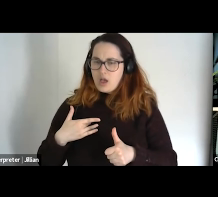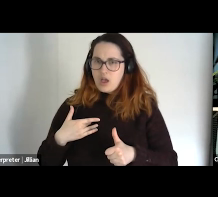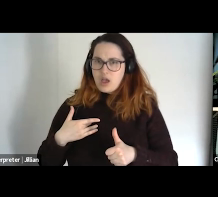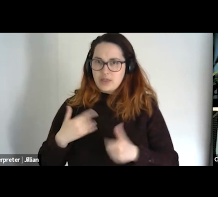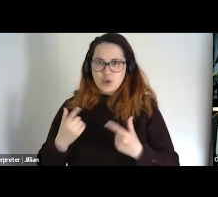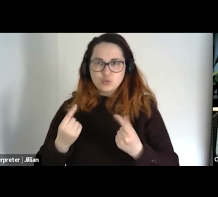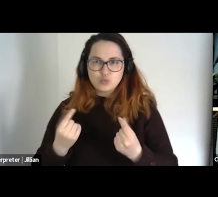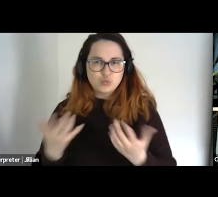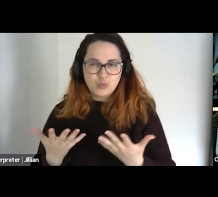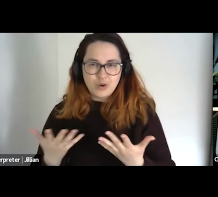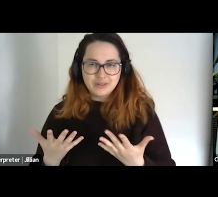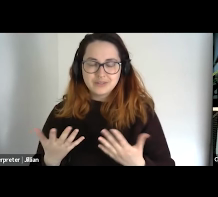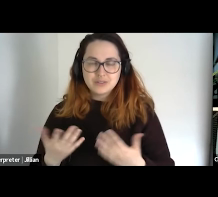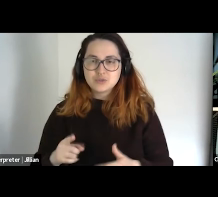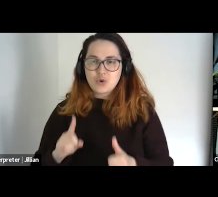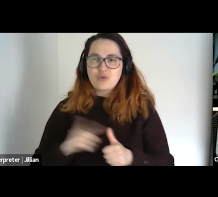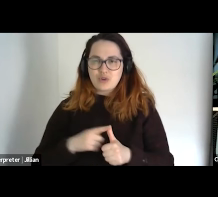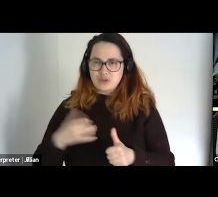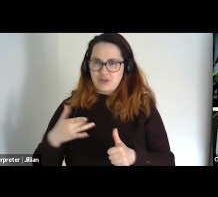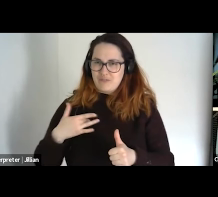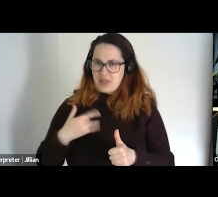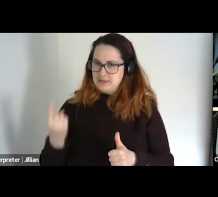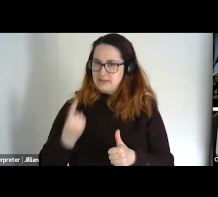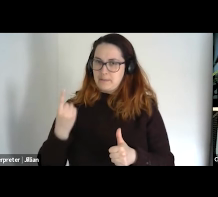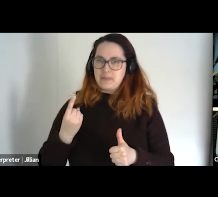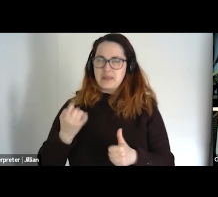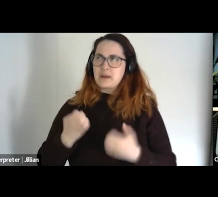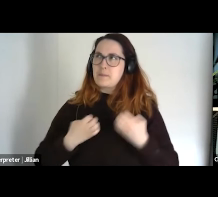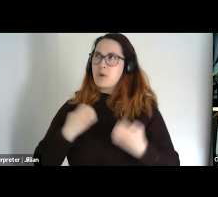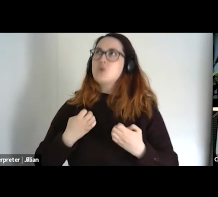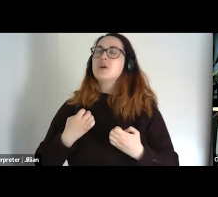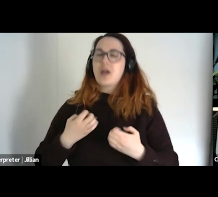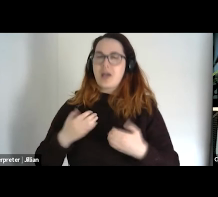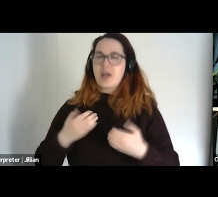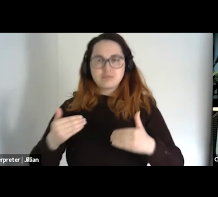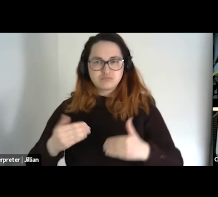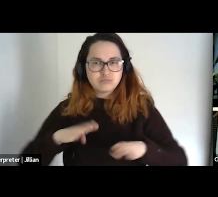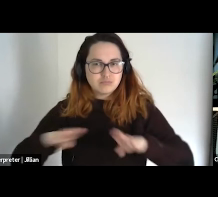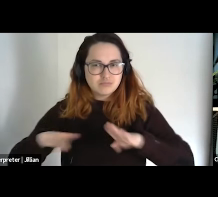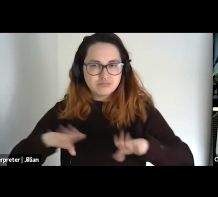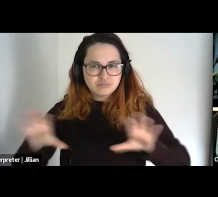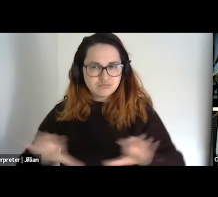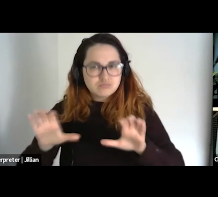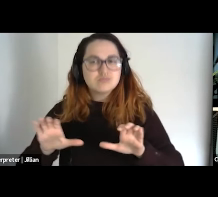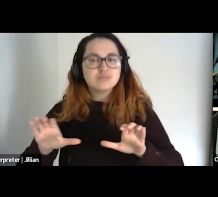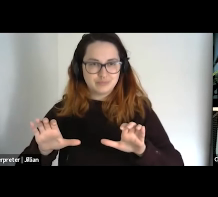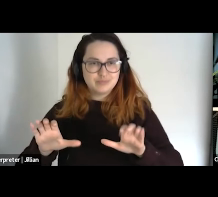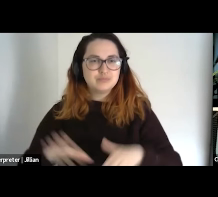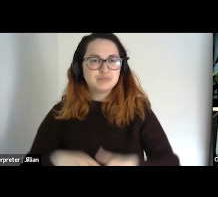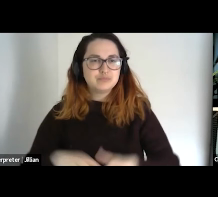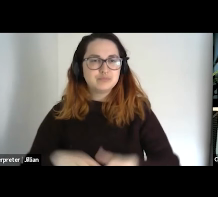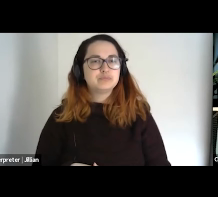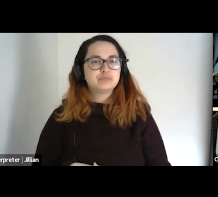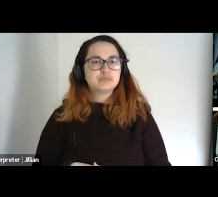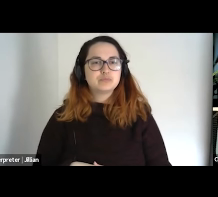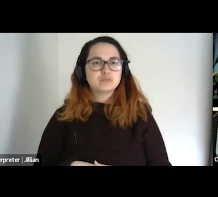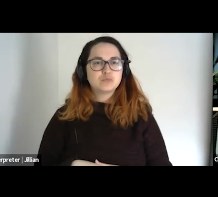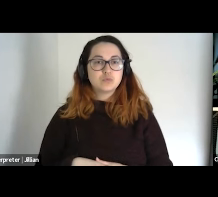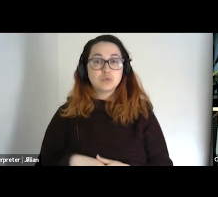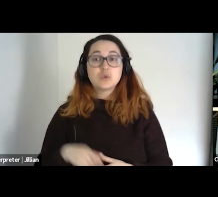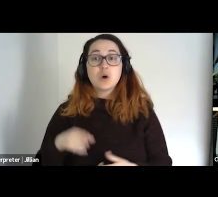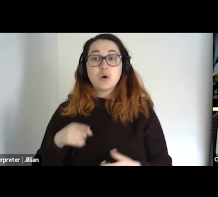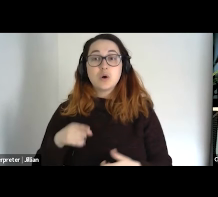feel emotions first, then we take action afterwards. So it tends to precede the behavior or the action that we take. So, what did you do